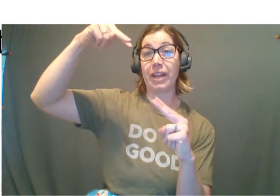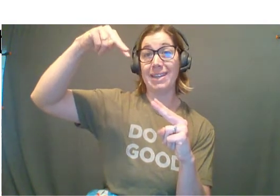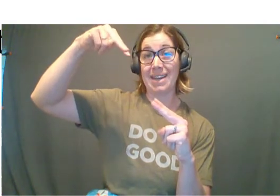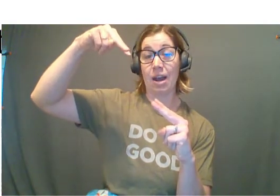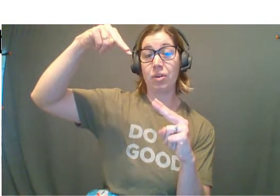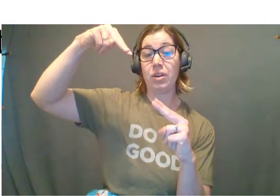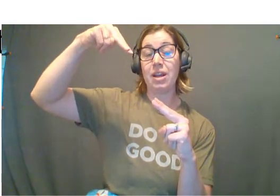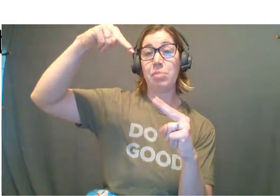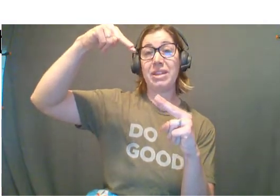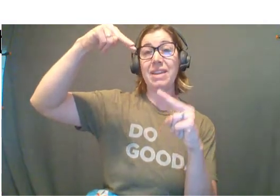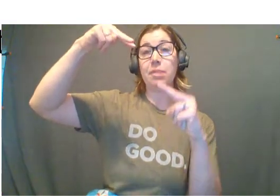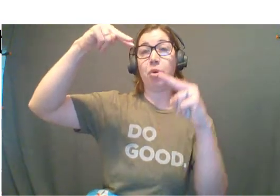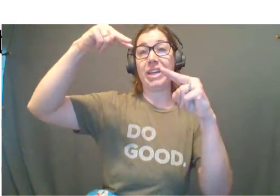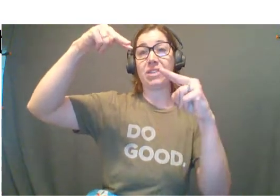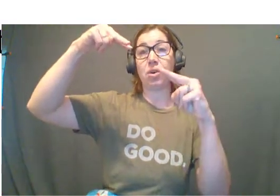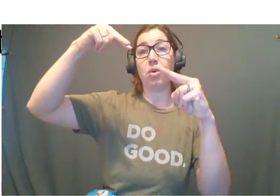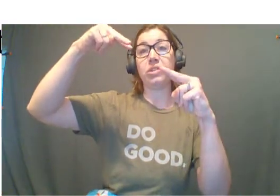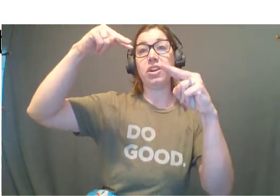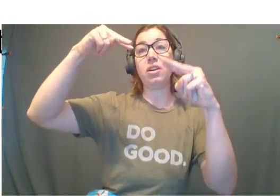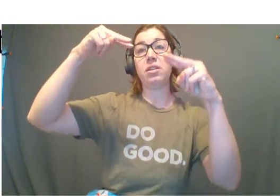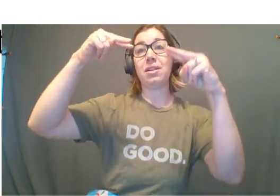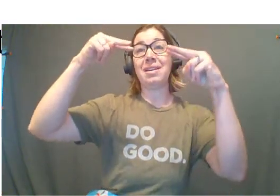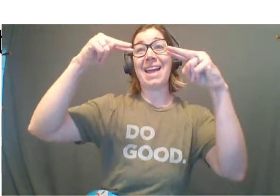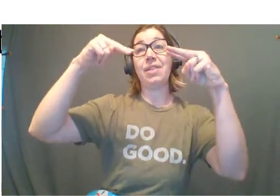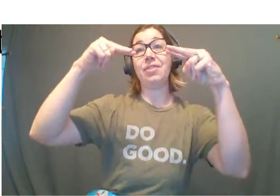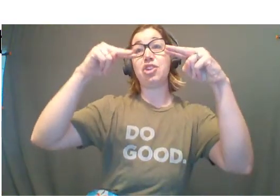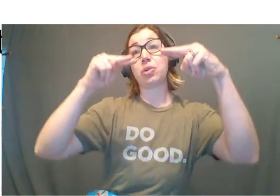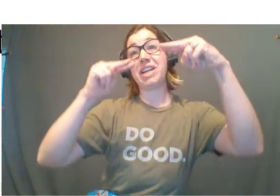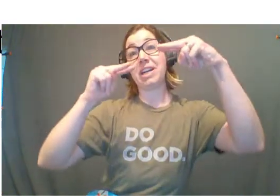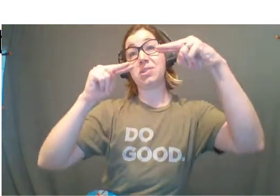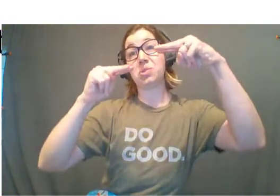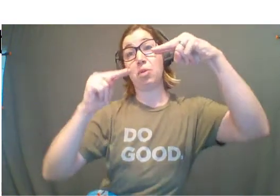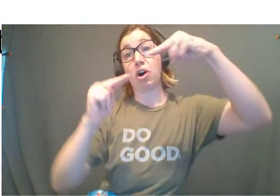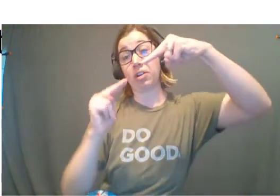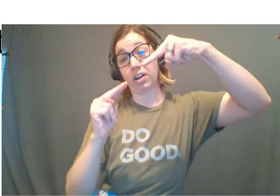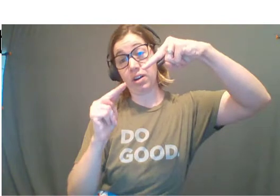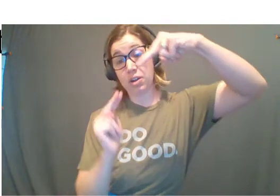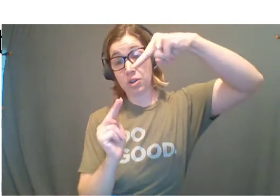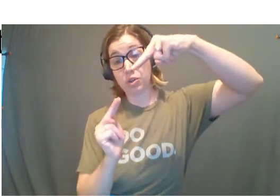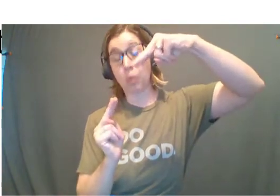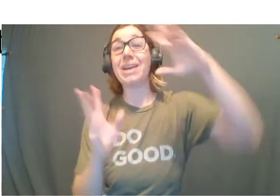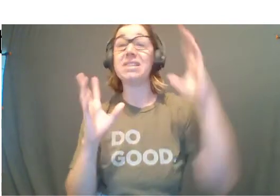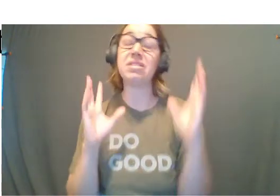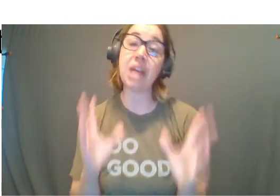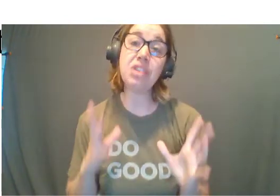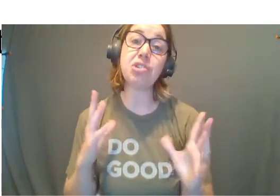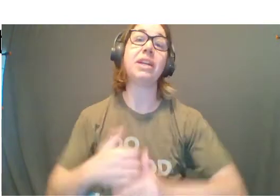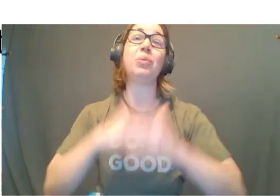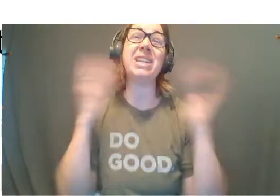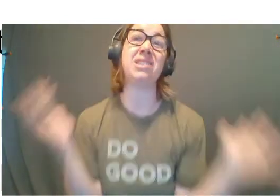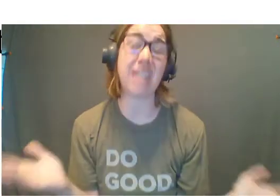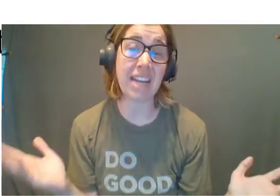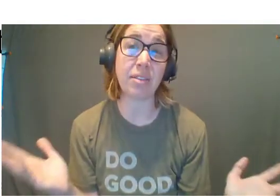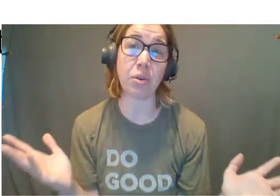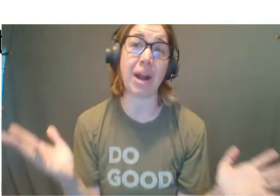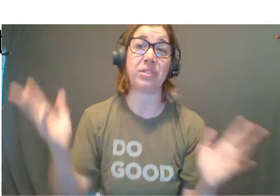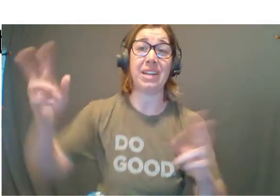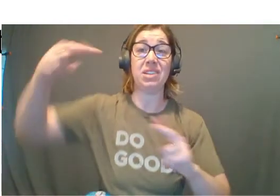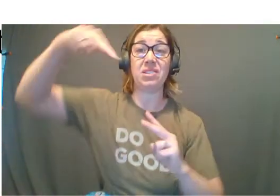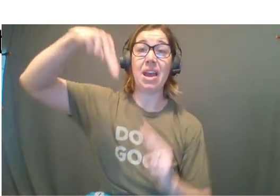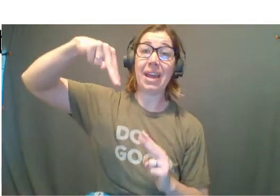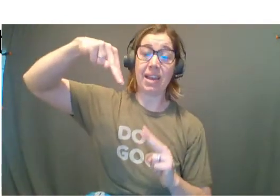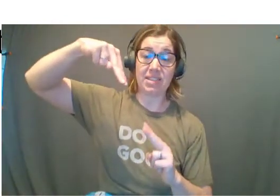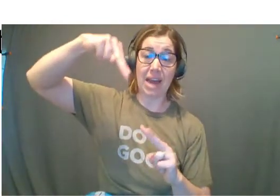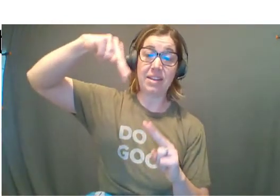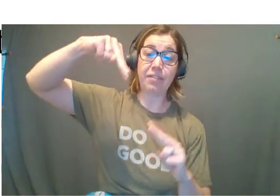tree's looking down. But then the boy gets older, and then the tree gets smaller. So what essentially we see throughout